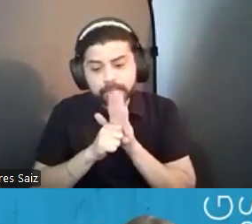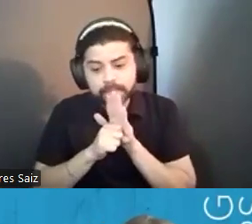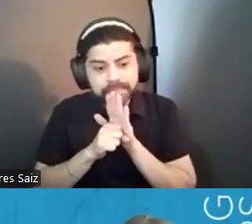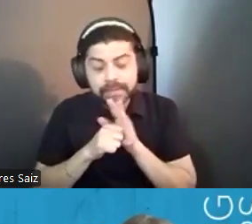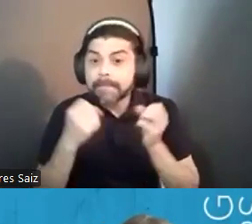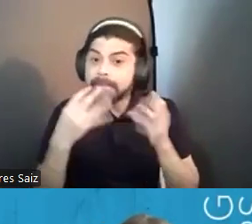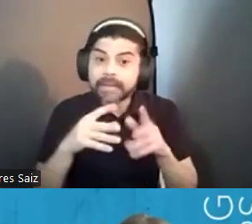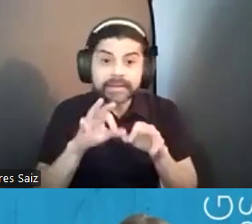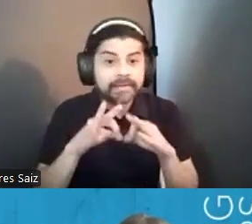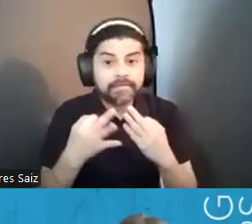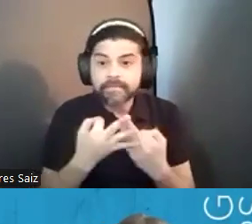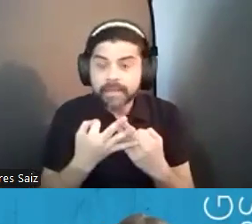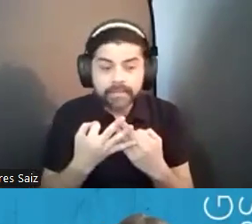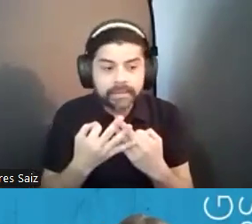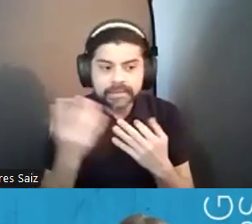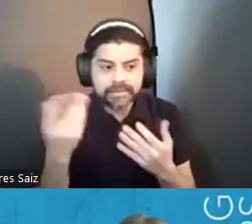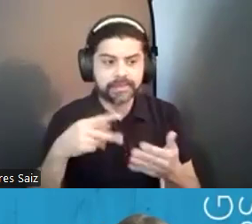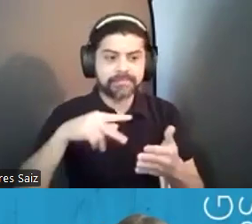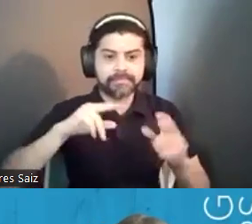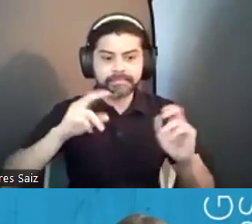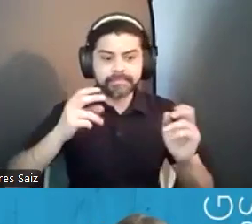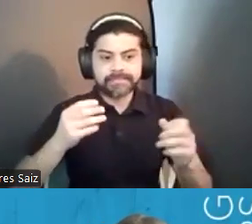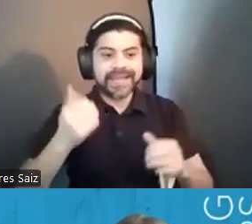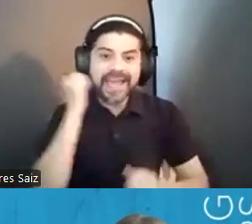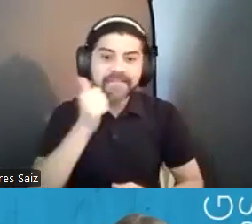these are kitchen table issues that folks are struggling